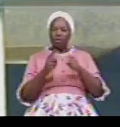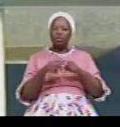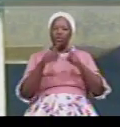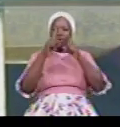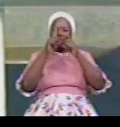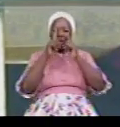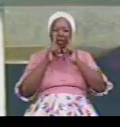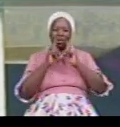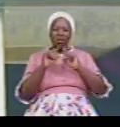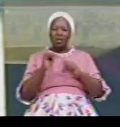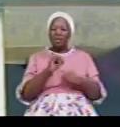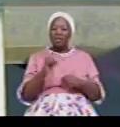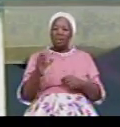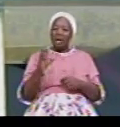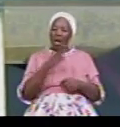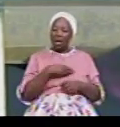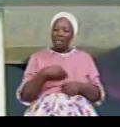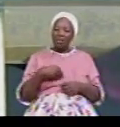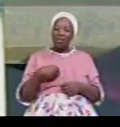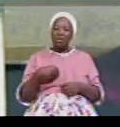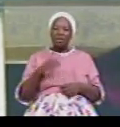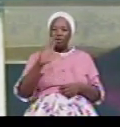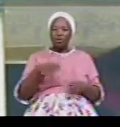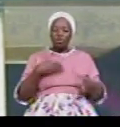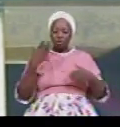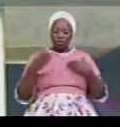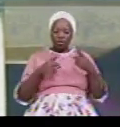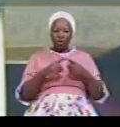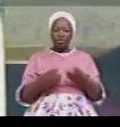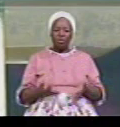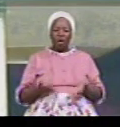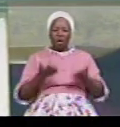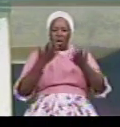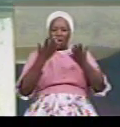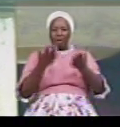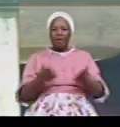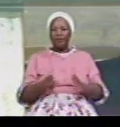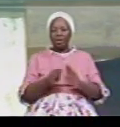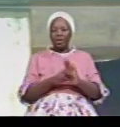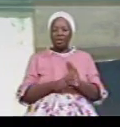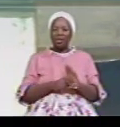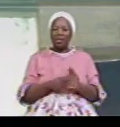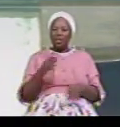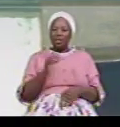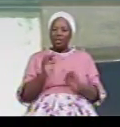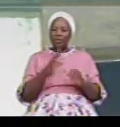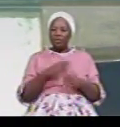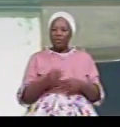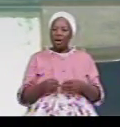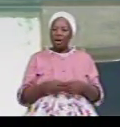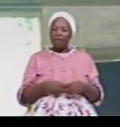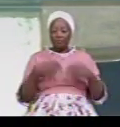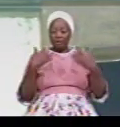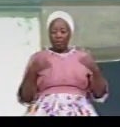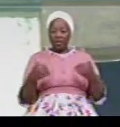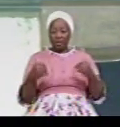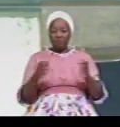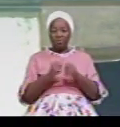that, and your joy to heaviness. If you are gambled with your